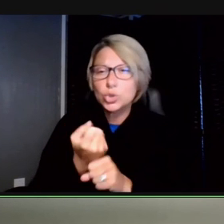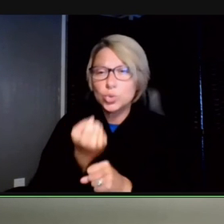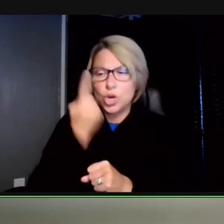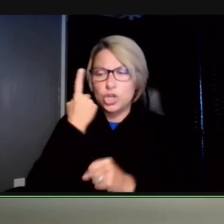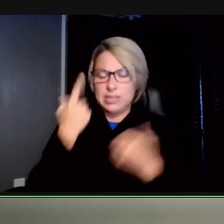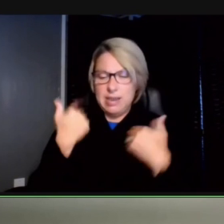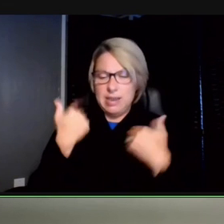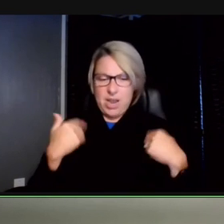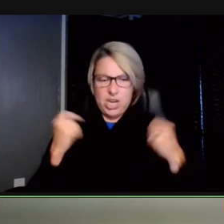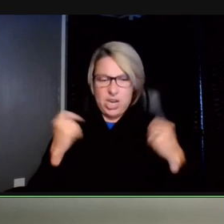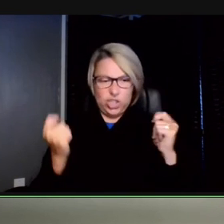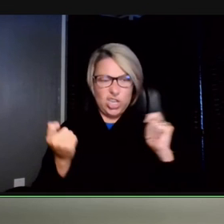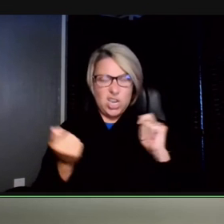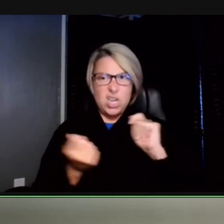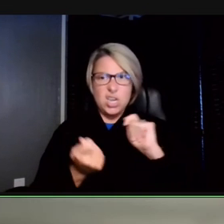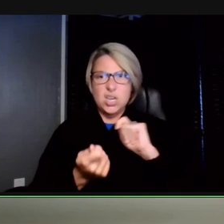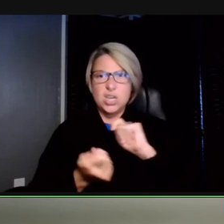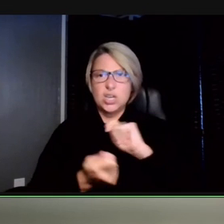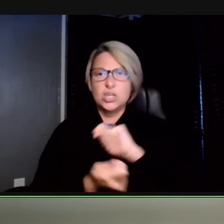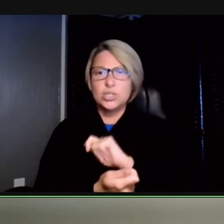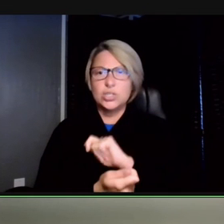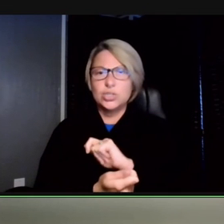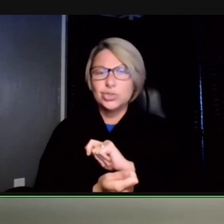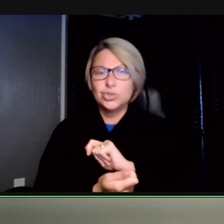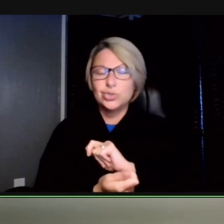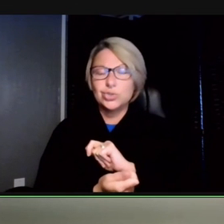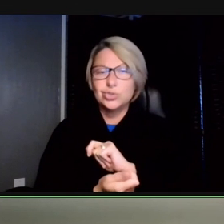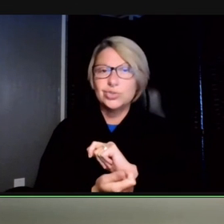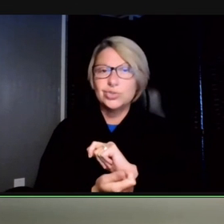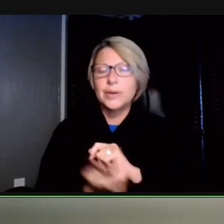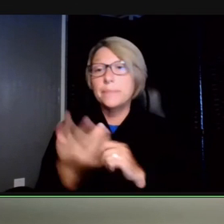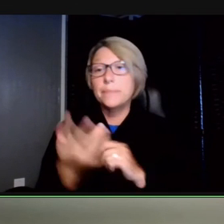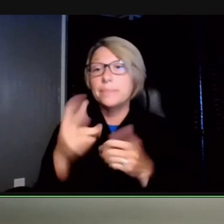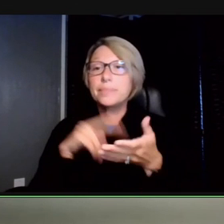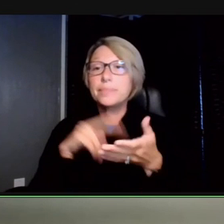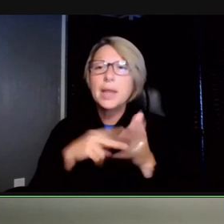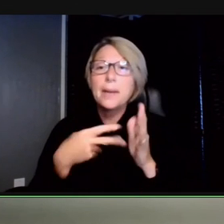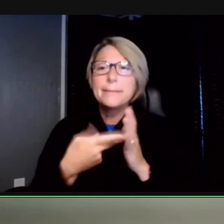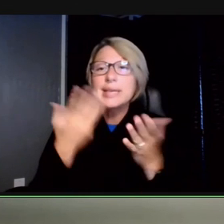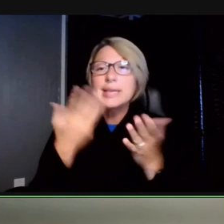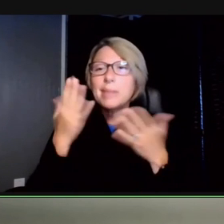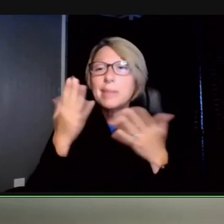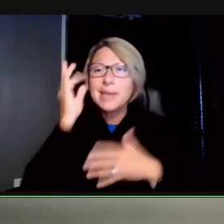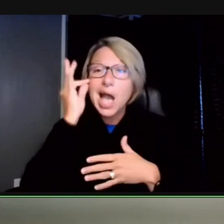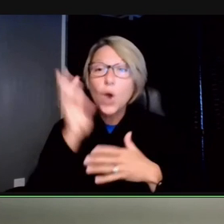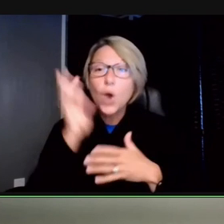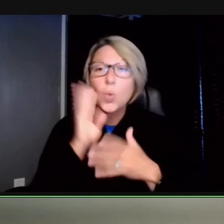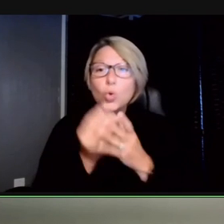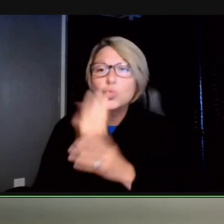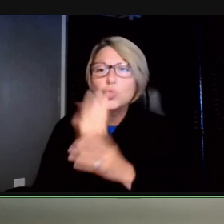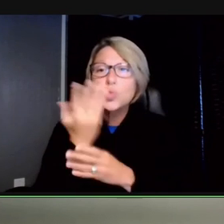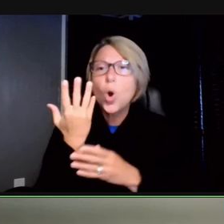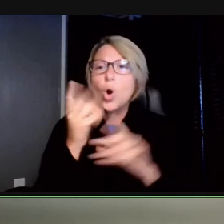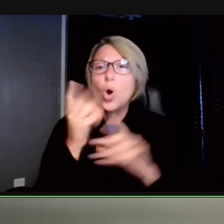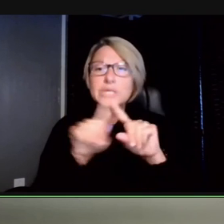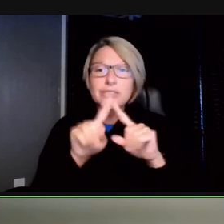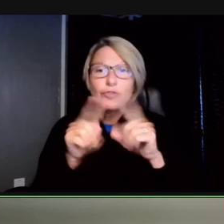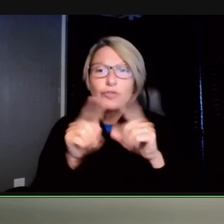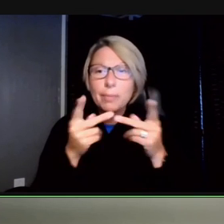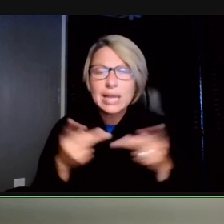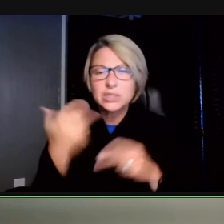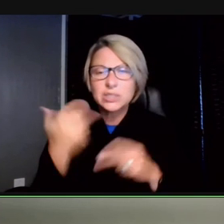So we're talking about, that maybe hair will start to grow in areas that they never